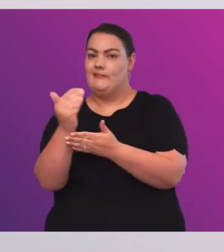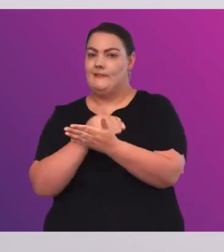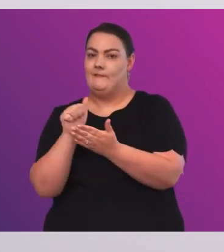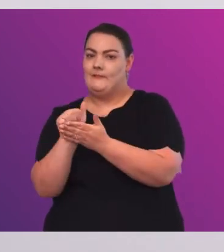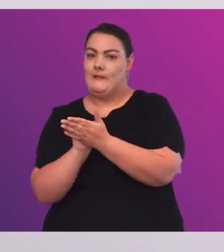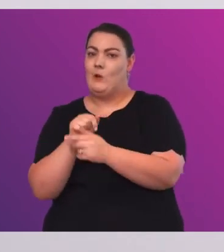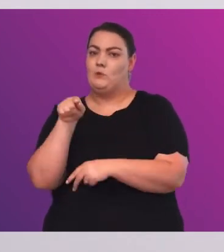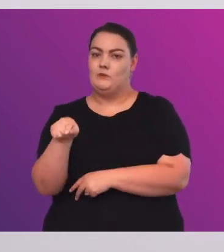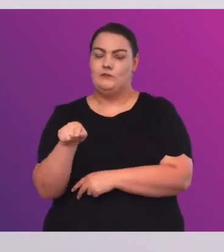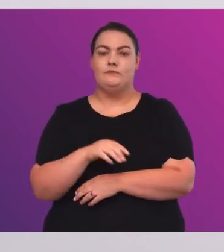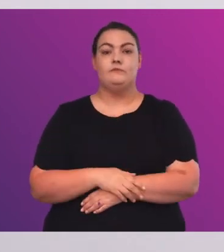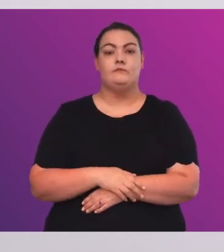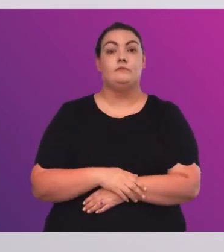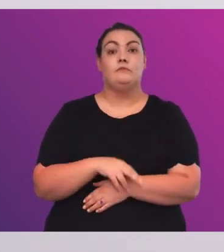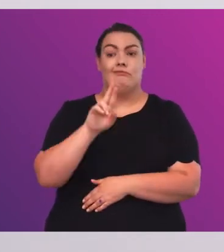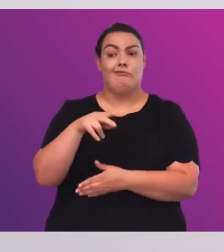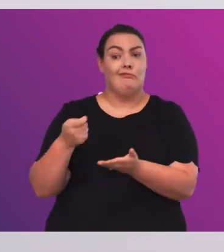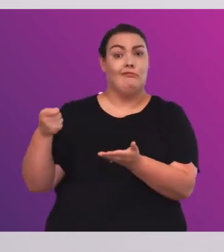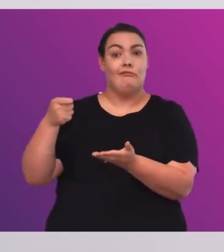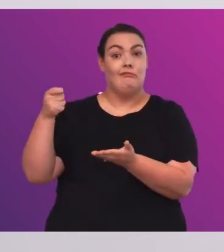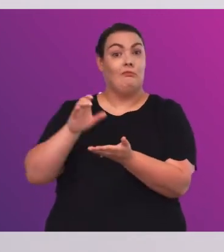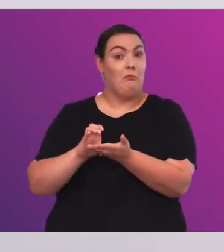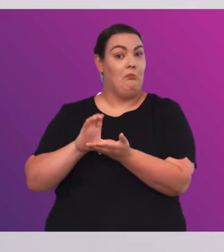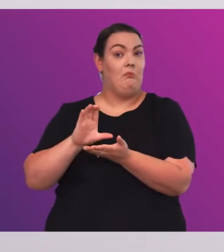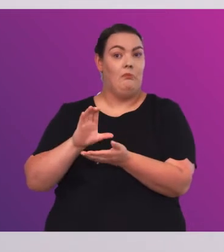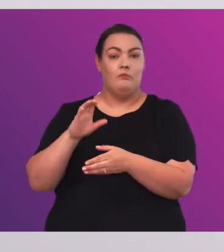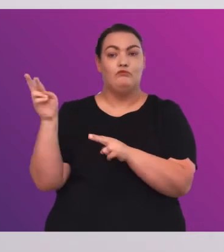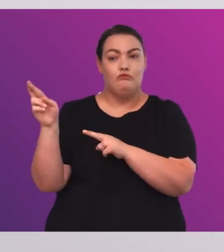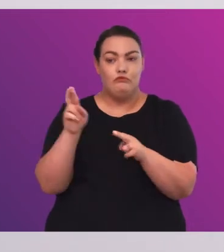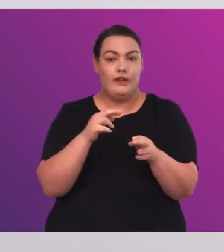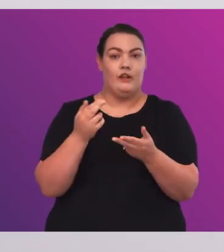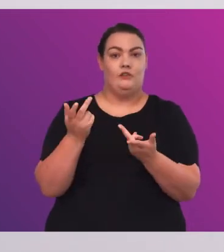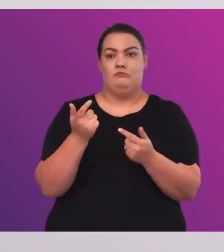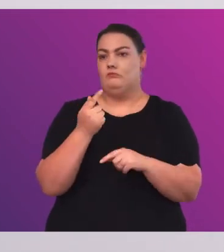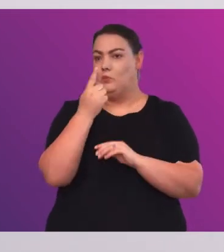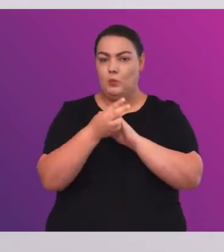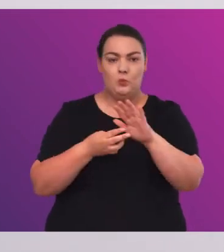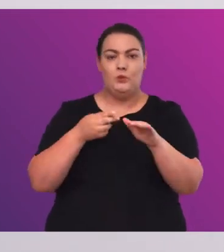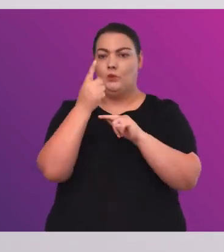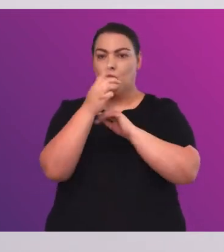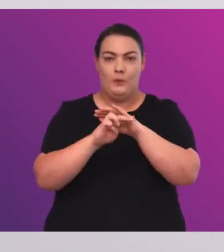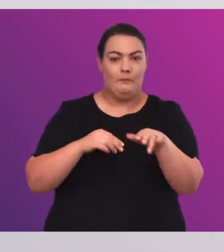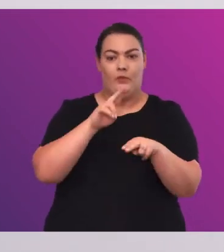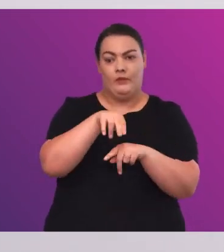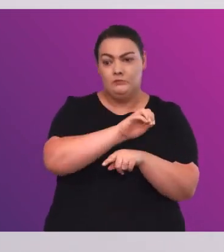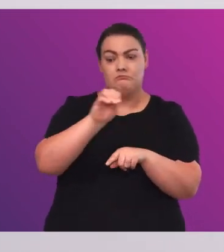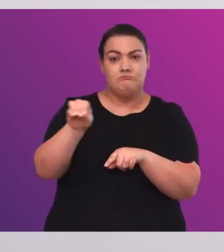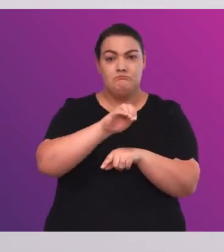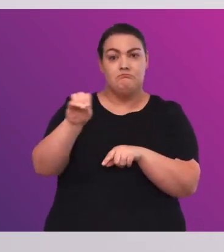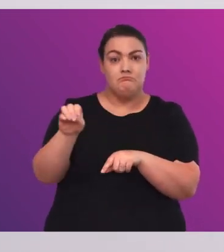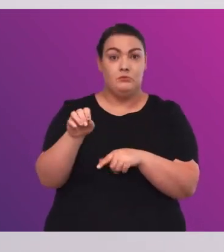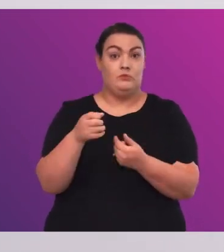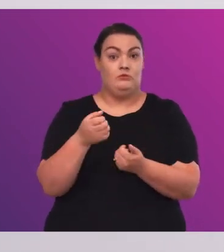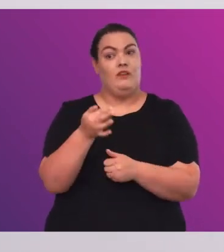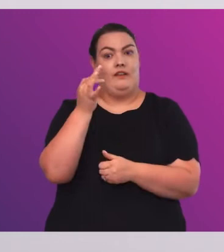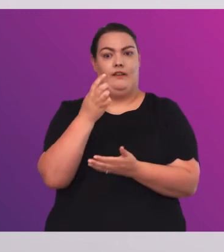You can build up your savings by putting money into your account regularly, for example, every week or every month, or whenever